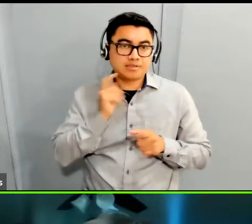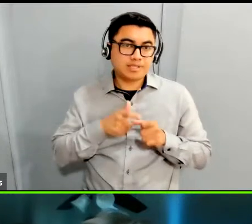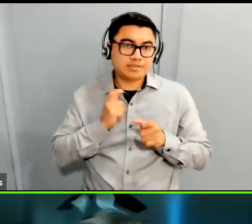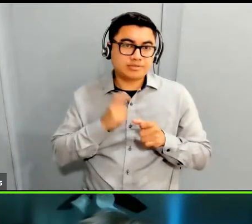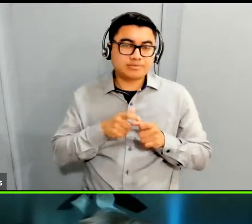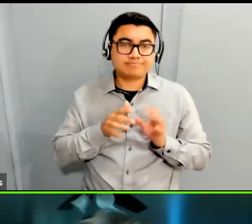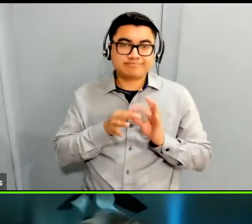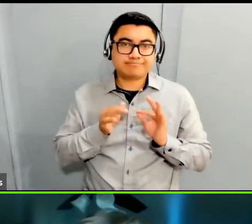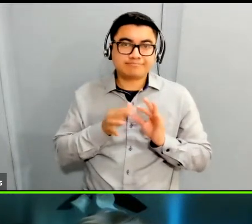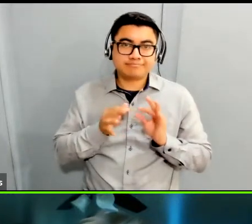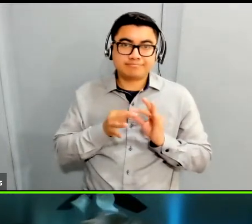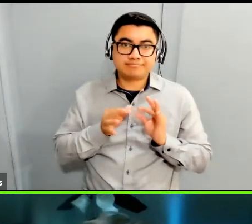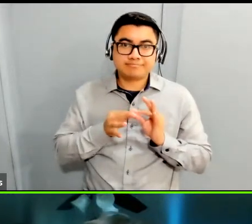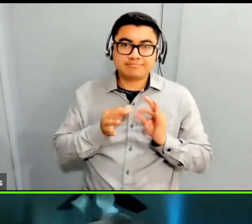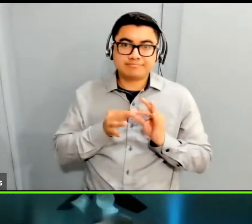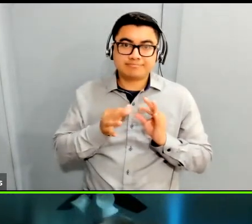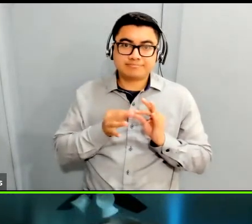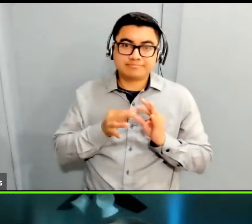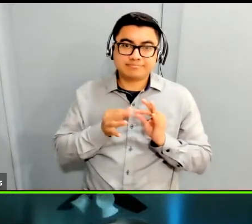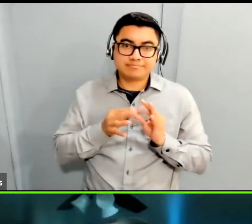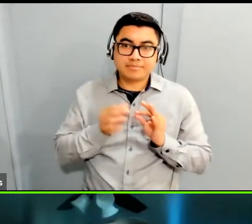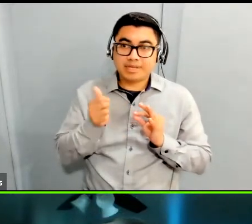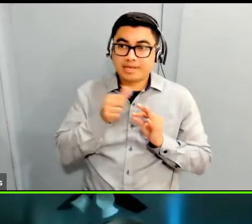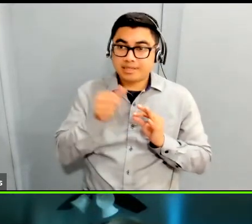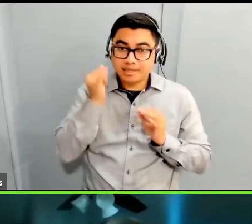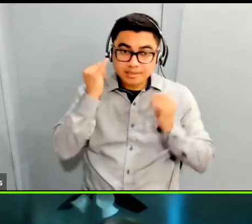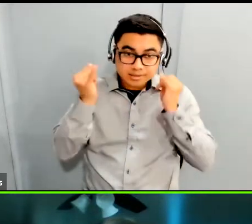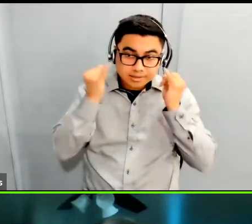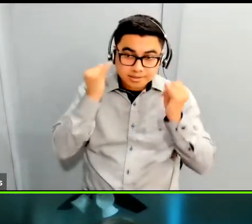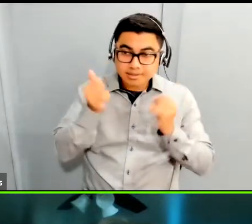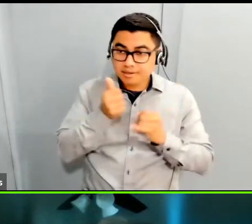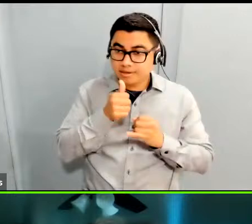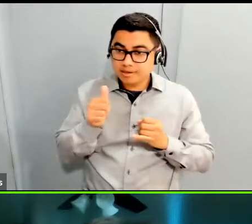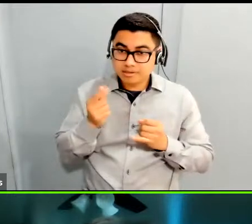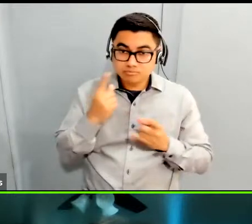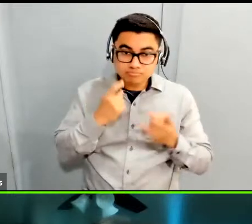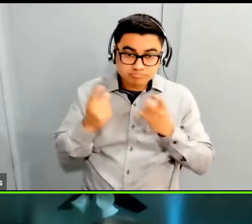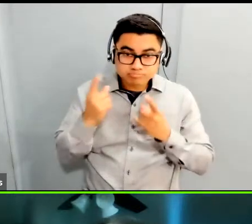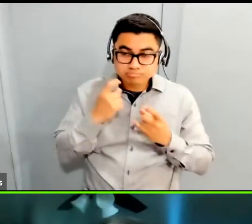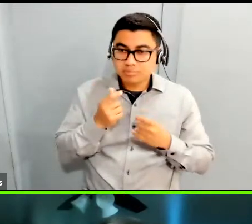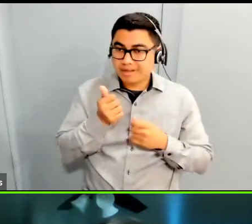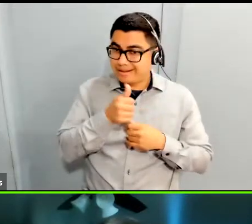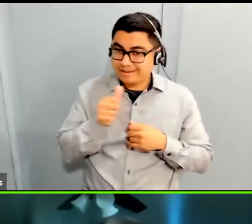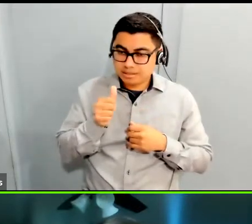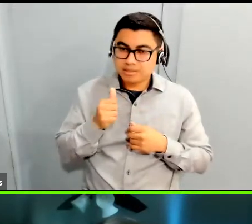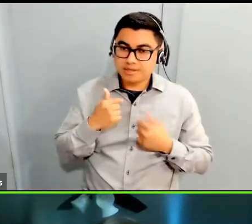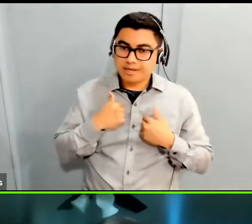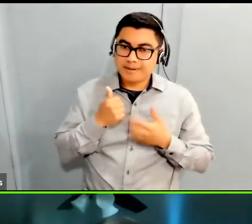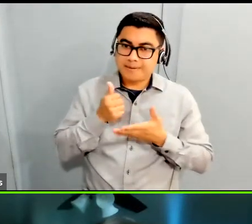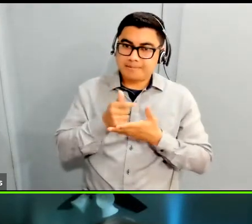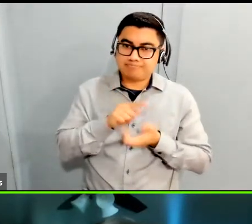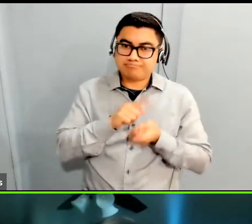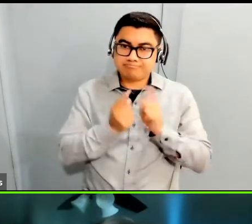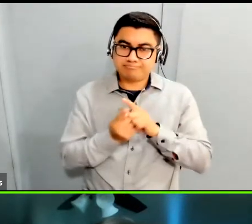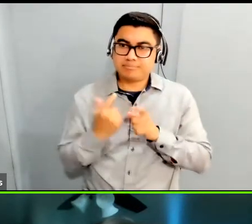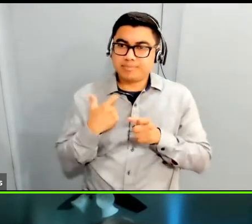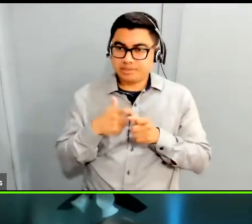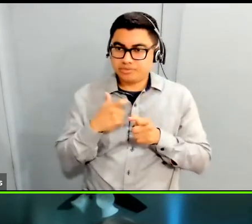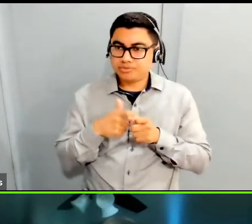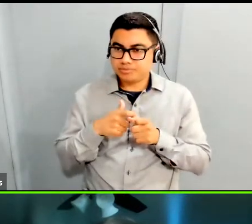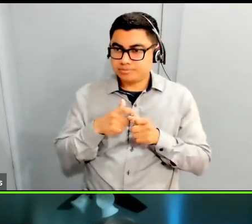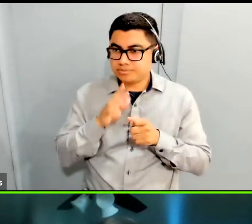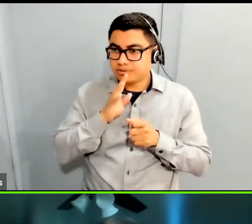a traducir las preguntas o ideas que puedan escribir, y si tienen alguna pregunta yo les puedo contestar en